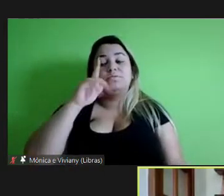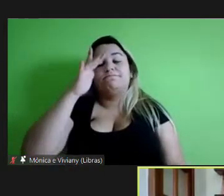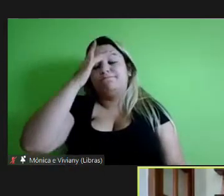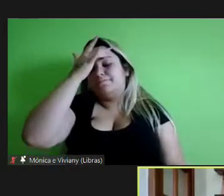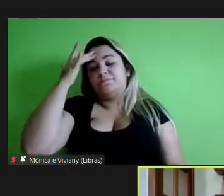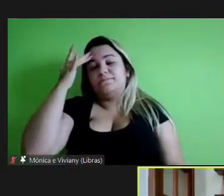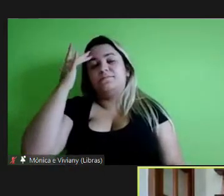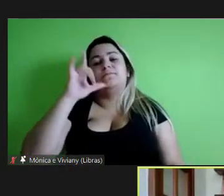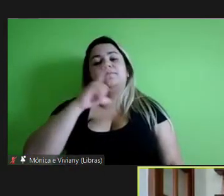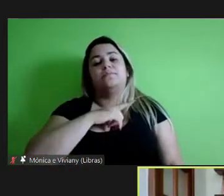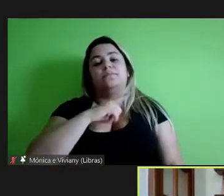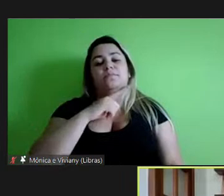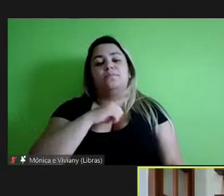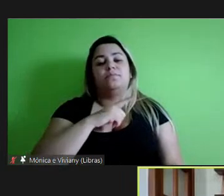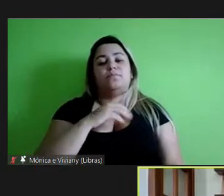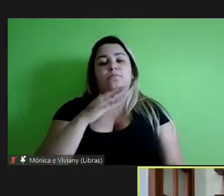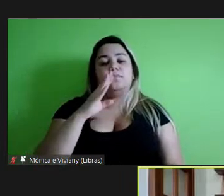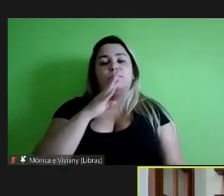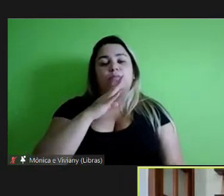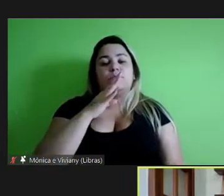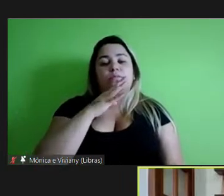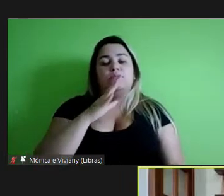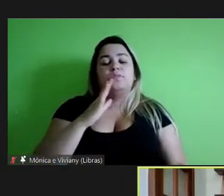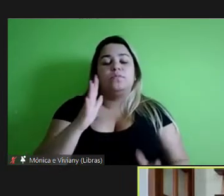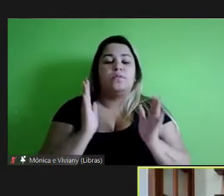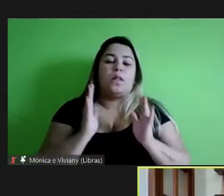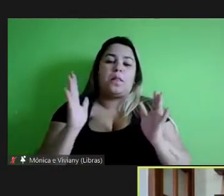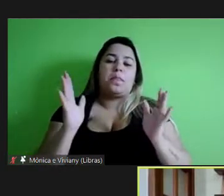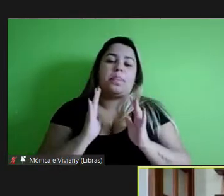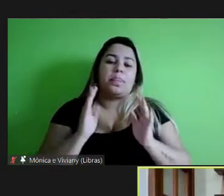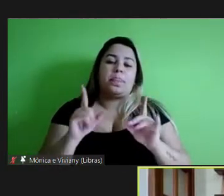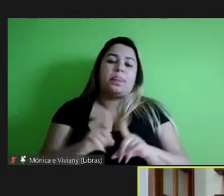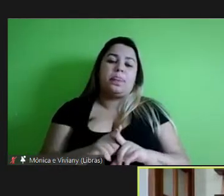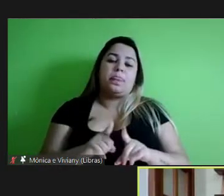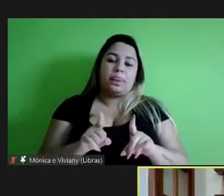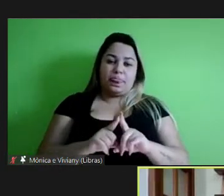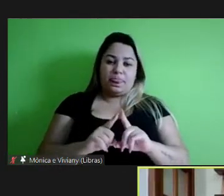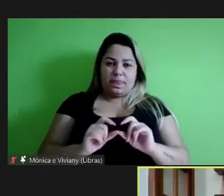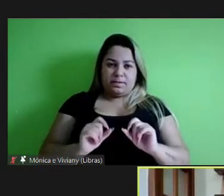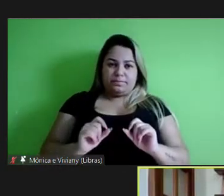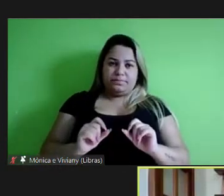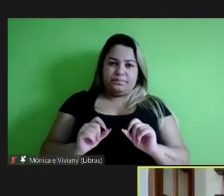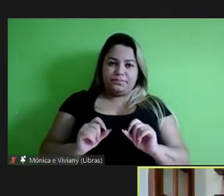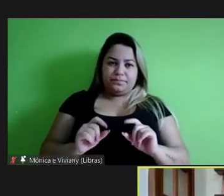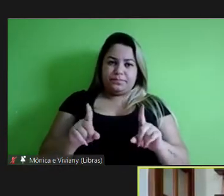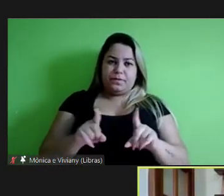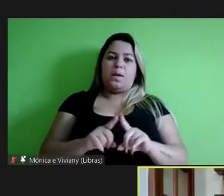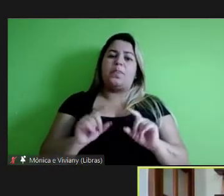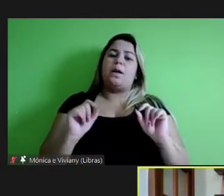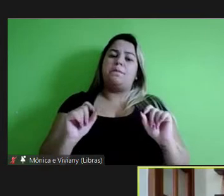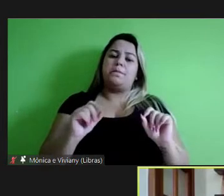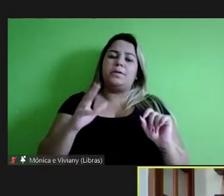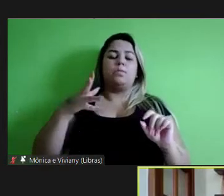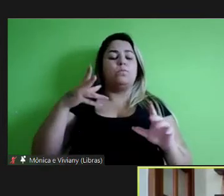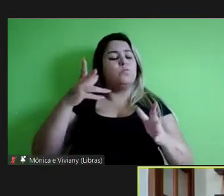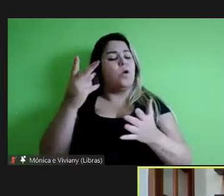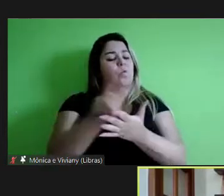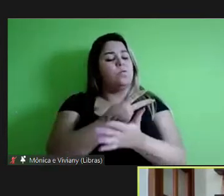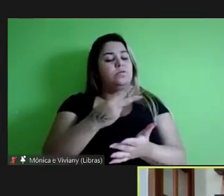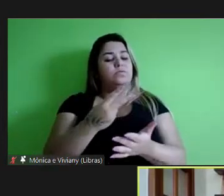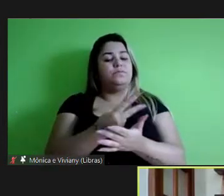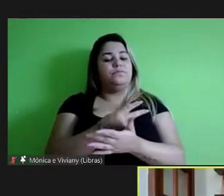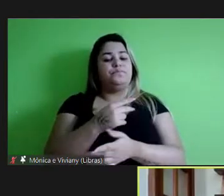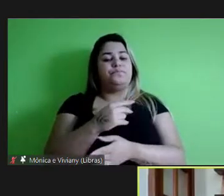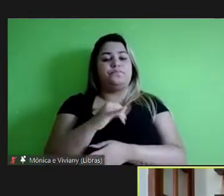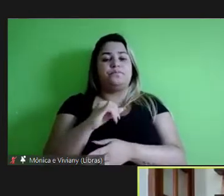family and the people, and well, as a citizen, it was very enriching for me to understand how